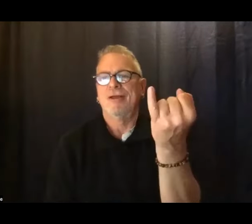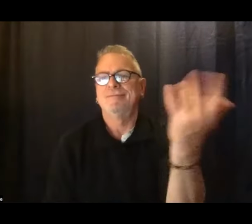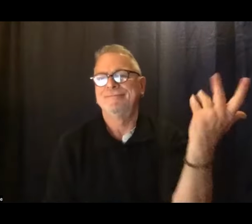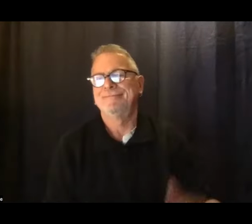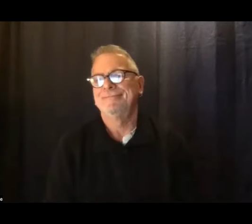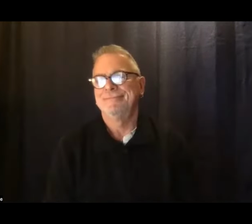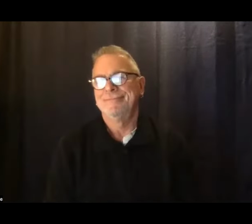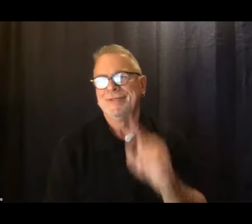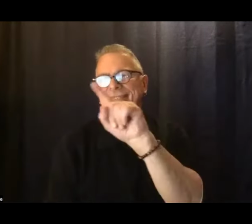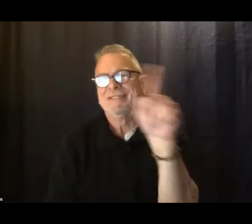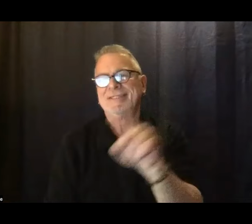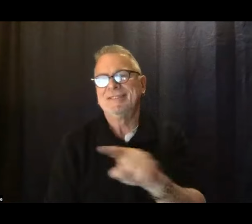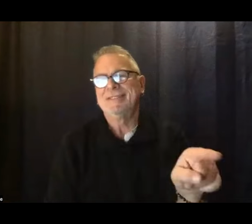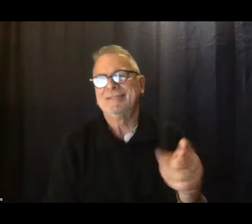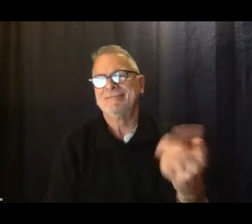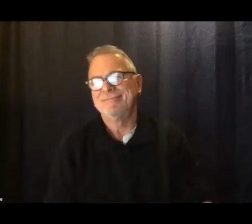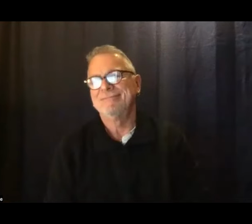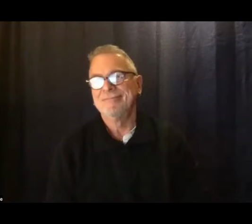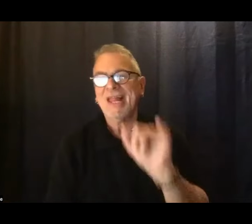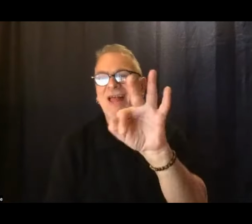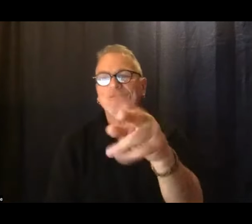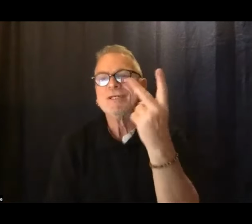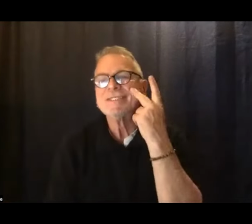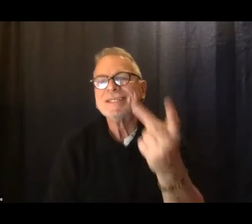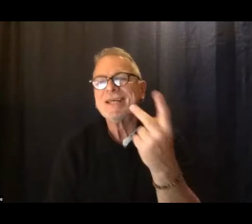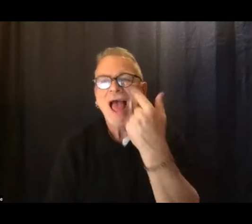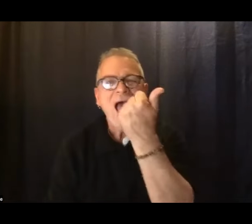2 letters that have that movement category, J, Z.